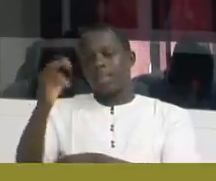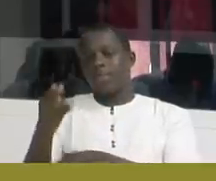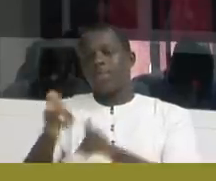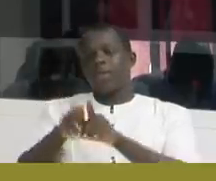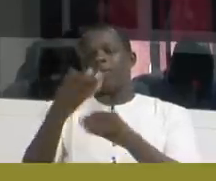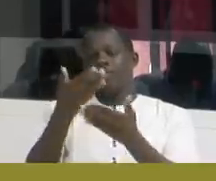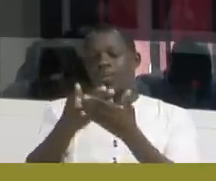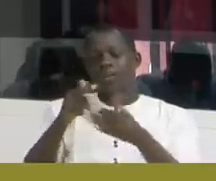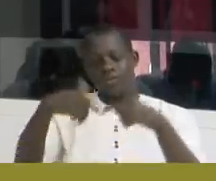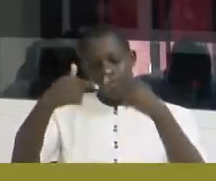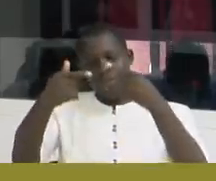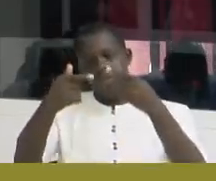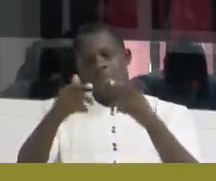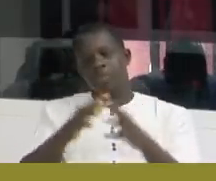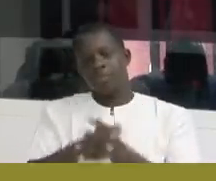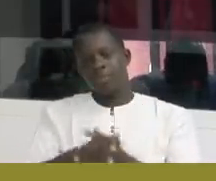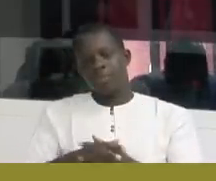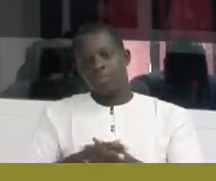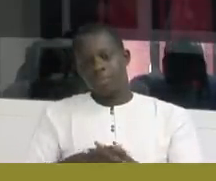SINGHATEH if need be.